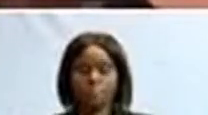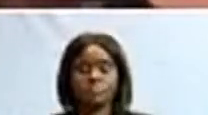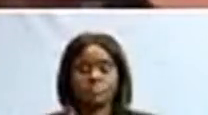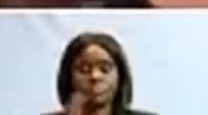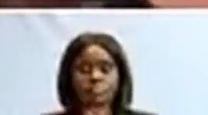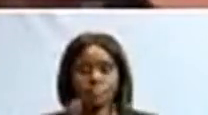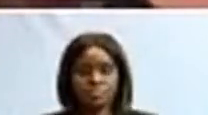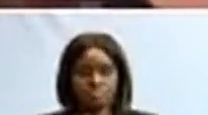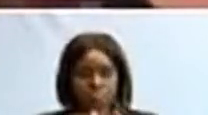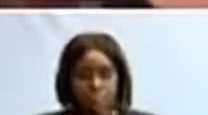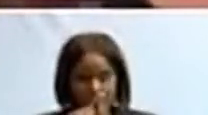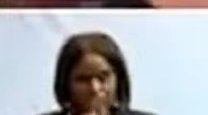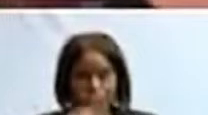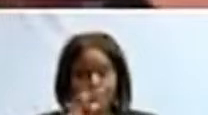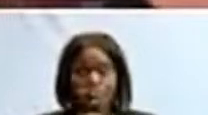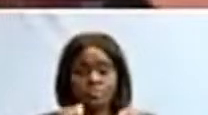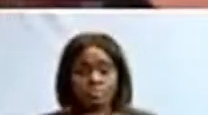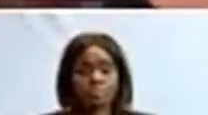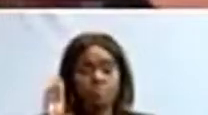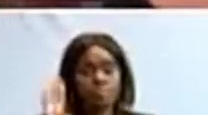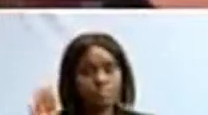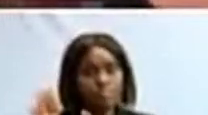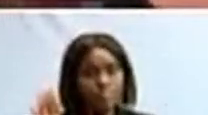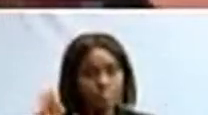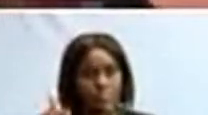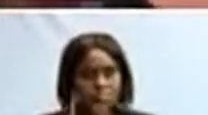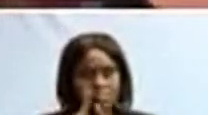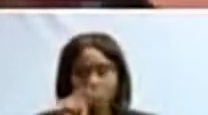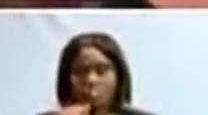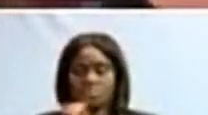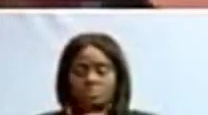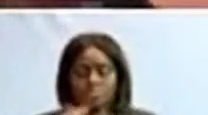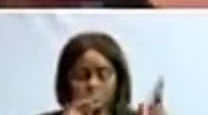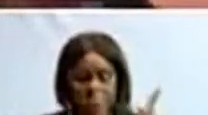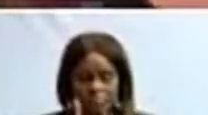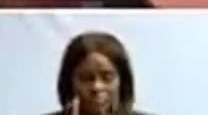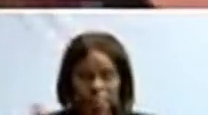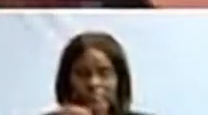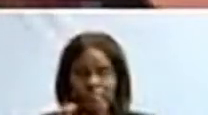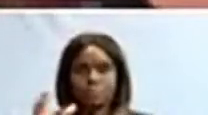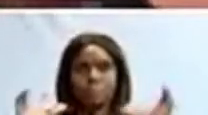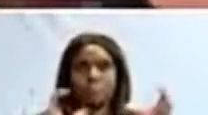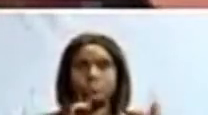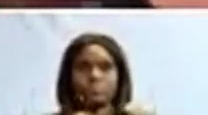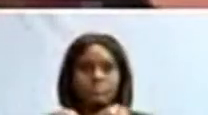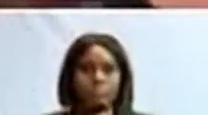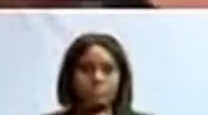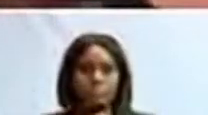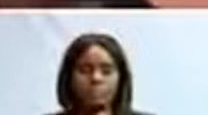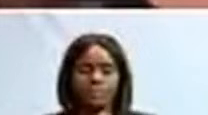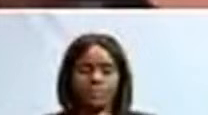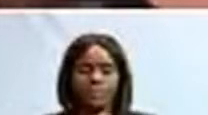Chair, on number B, annual performance of council.